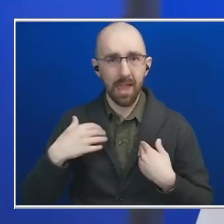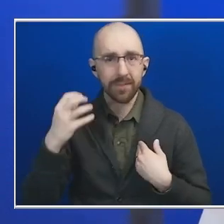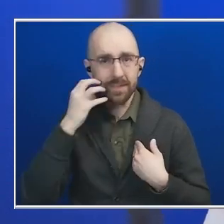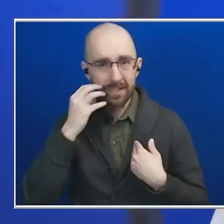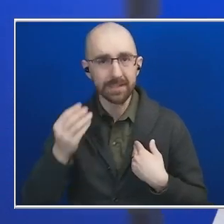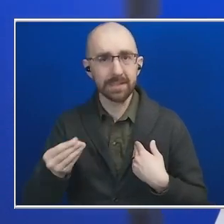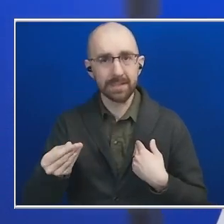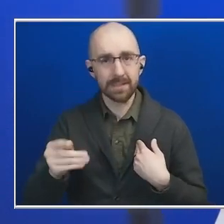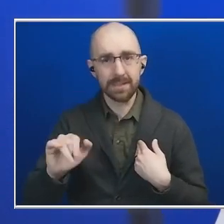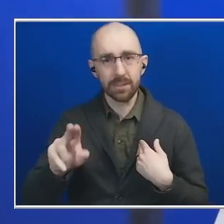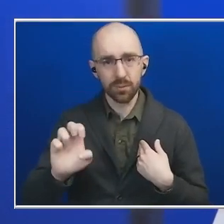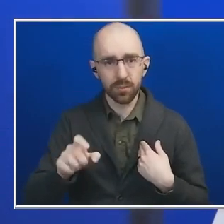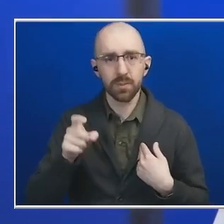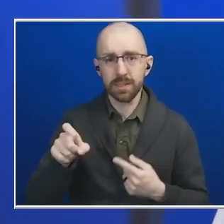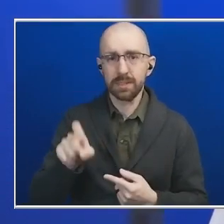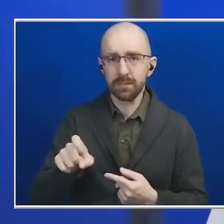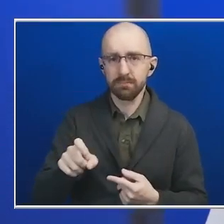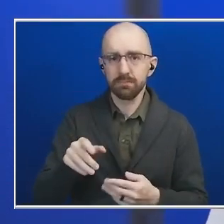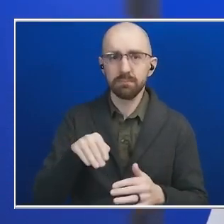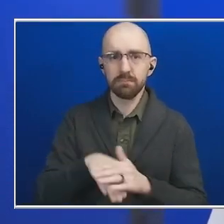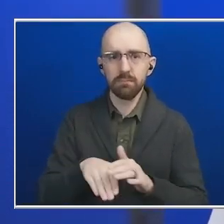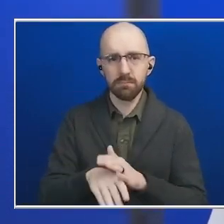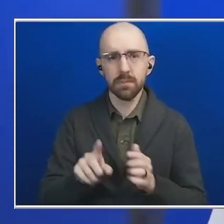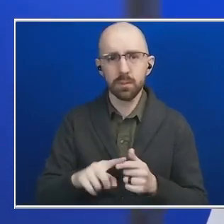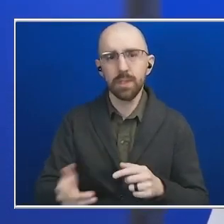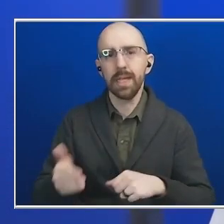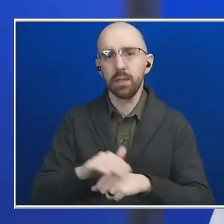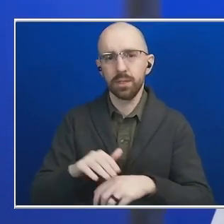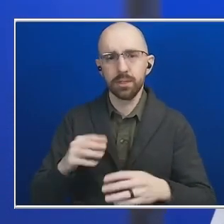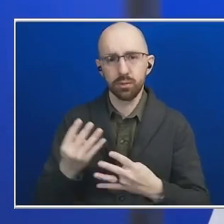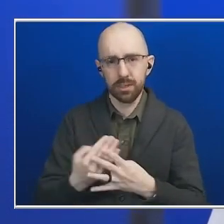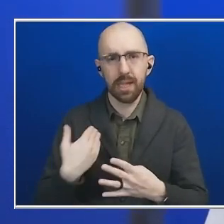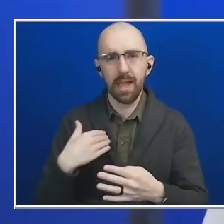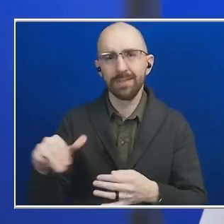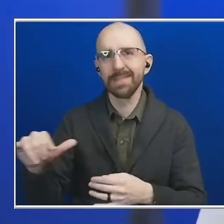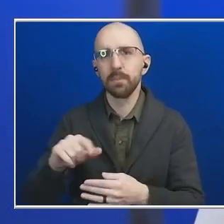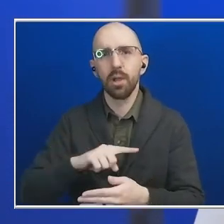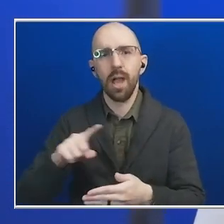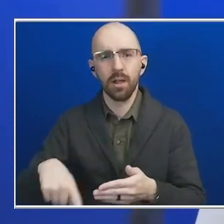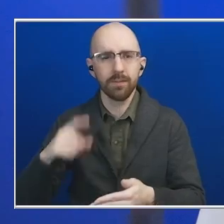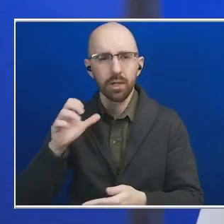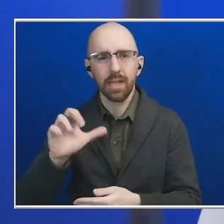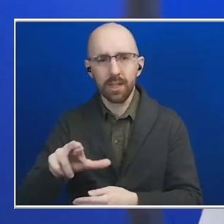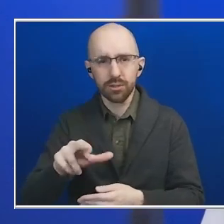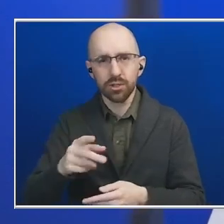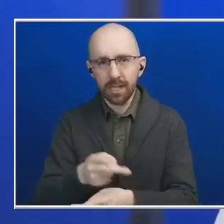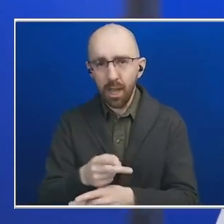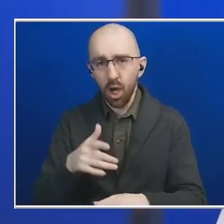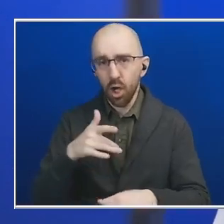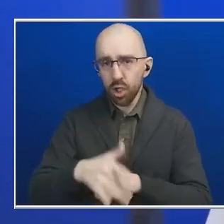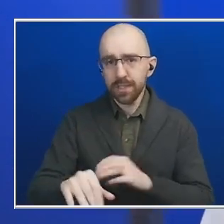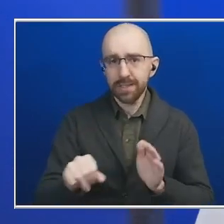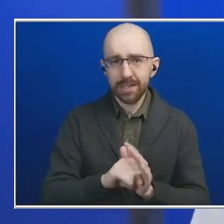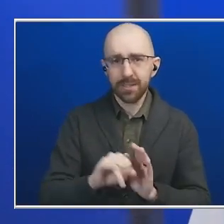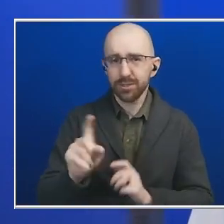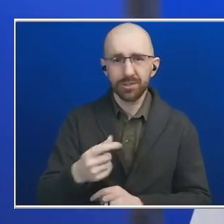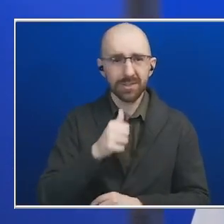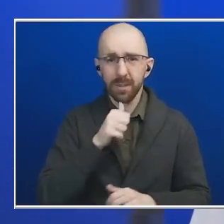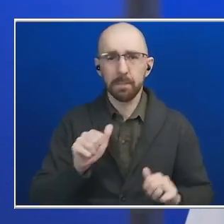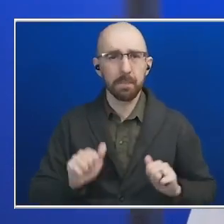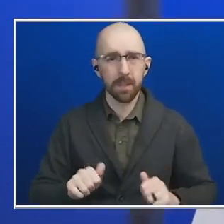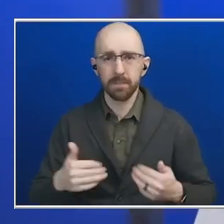need access to increased screening to have similar outcomes in terms of their cancer care, early detection. It's just not possible to have at every